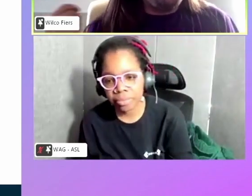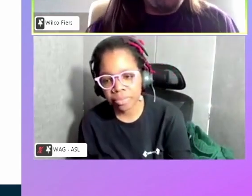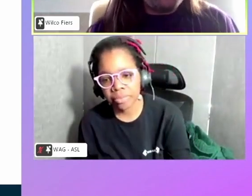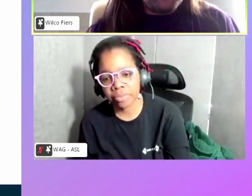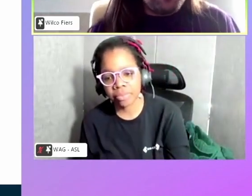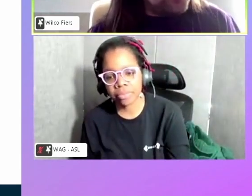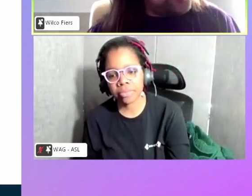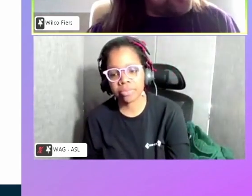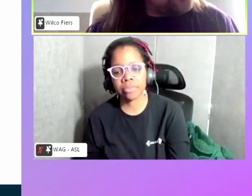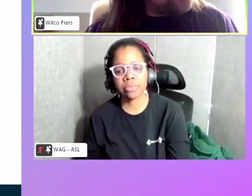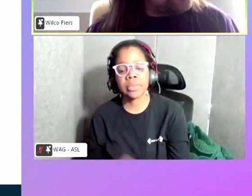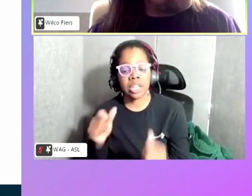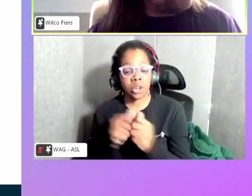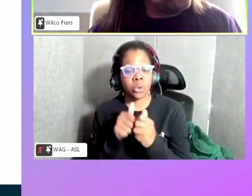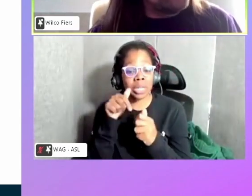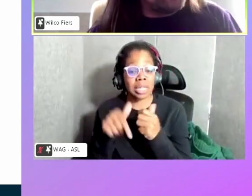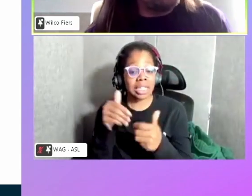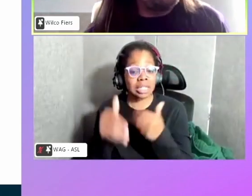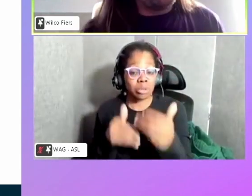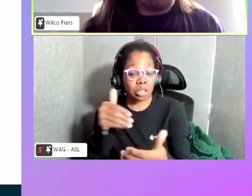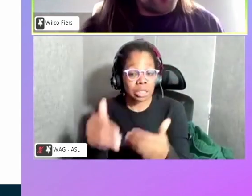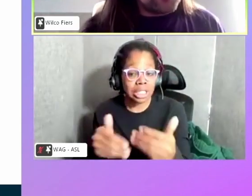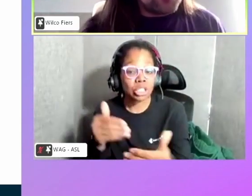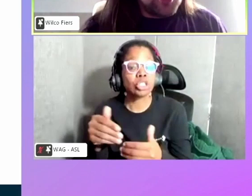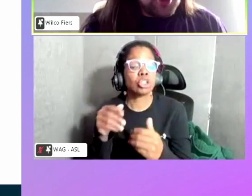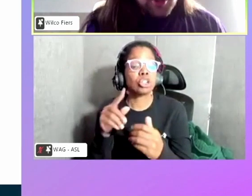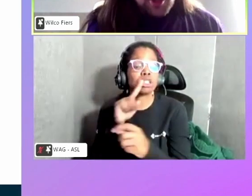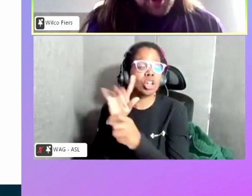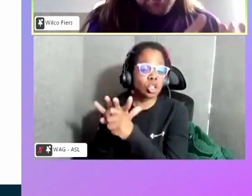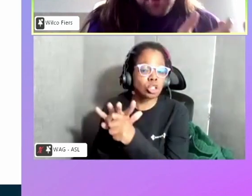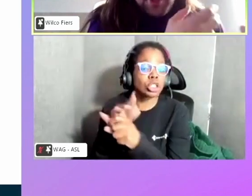And with these procedures and assertions, we hope to address